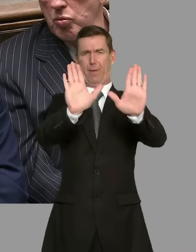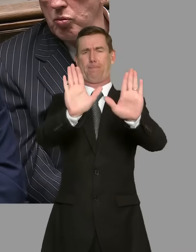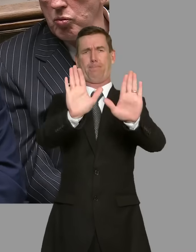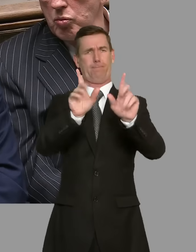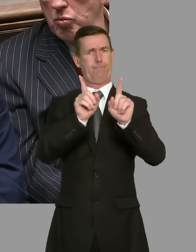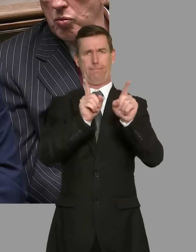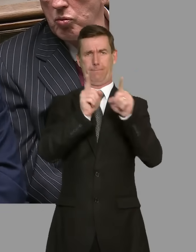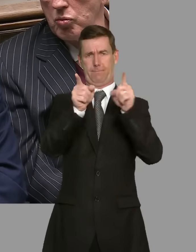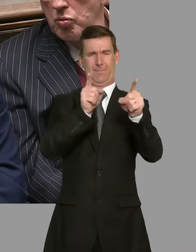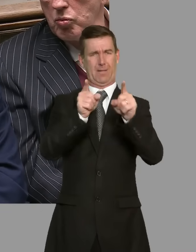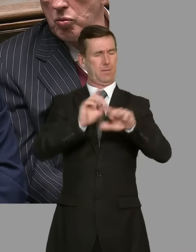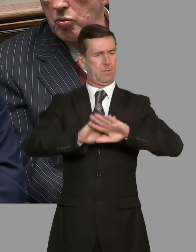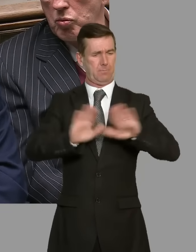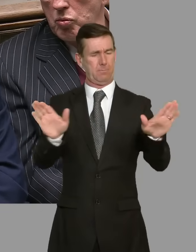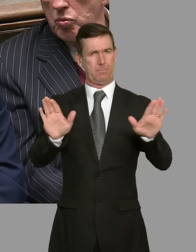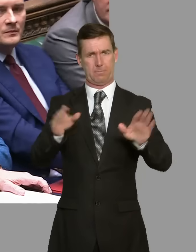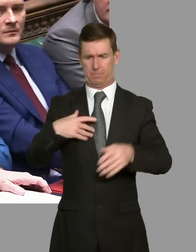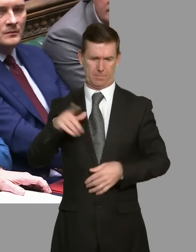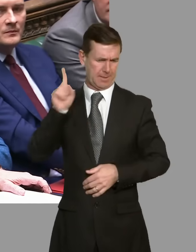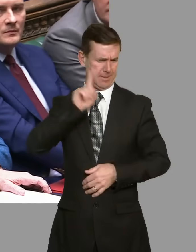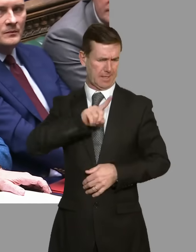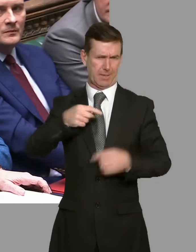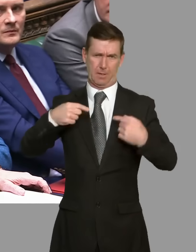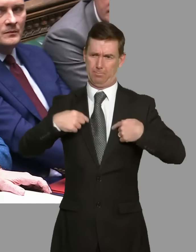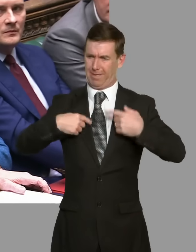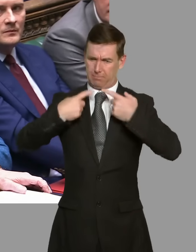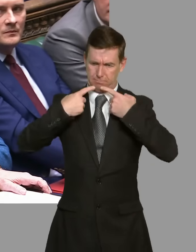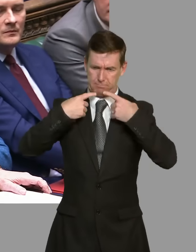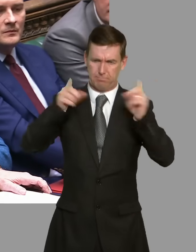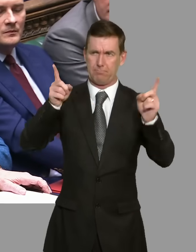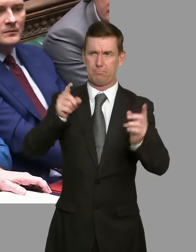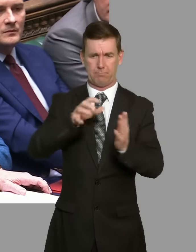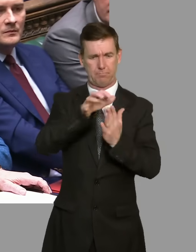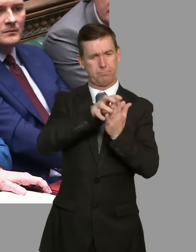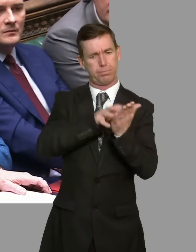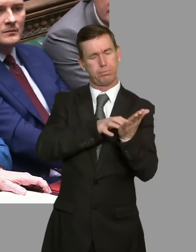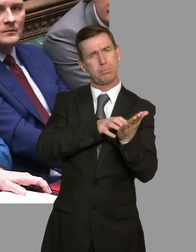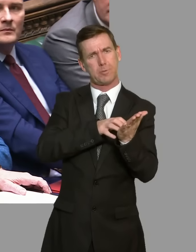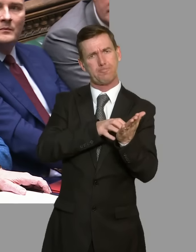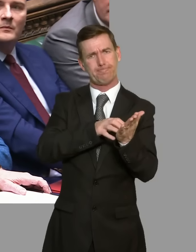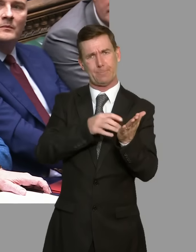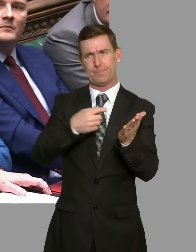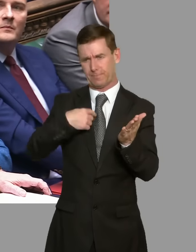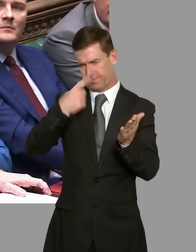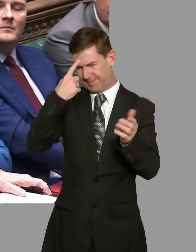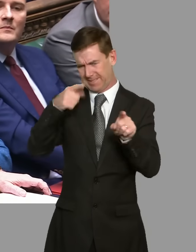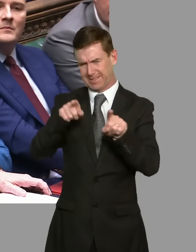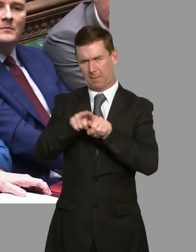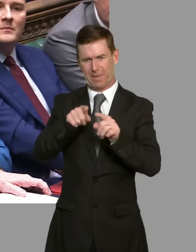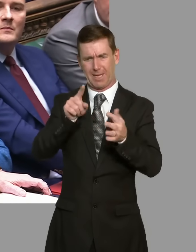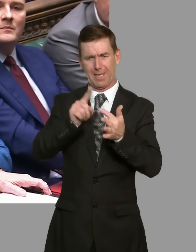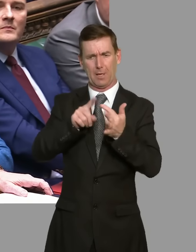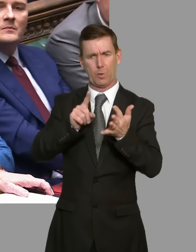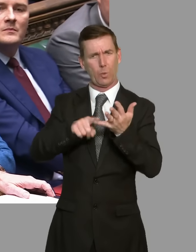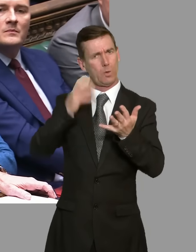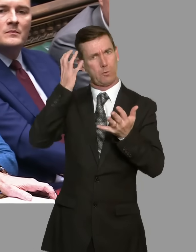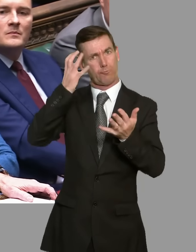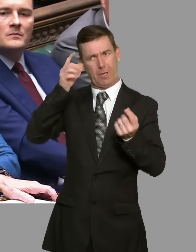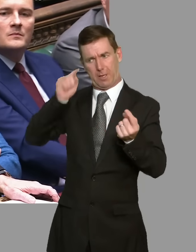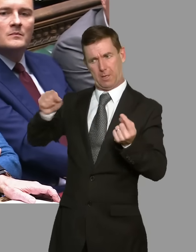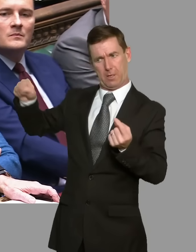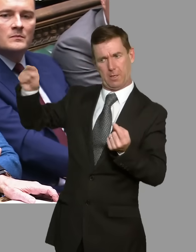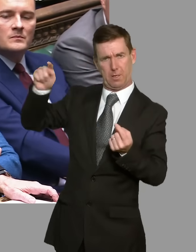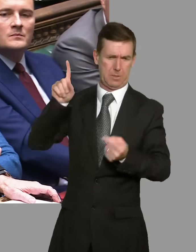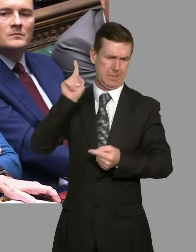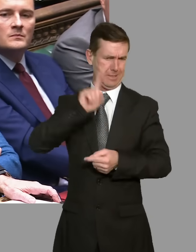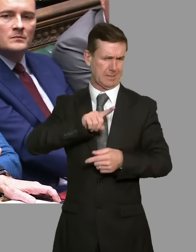statement to that effect, along with fellow allies in Europe. And of course, NATO is hugely important, the single